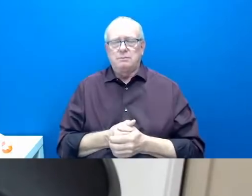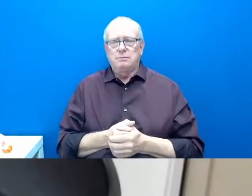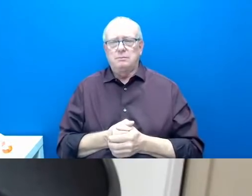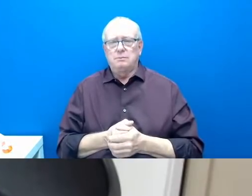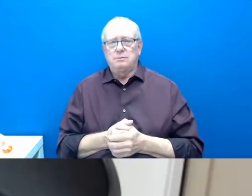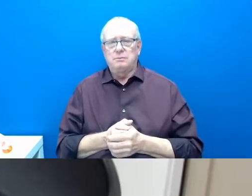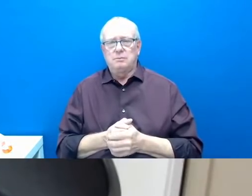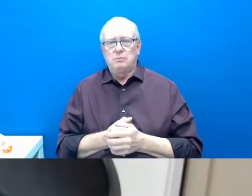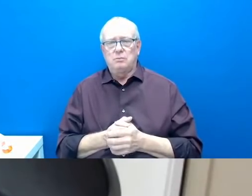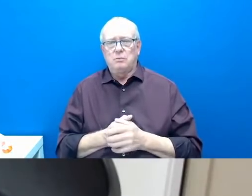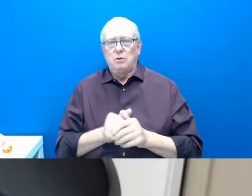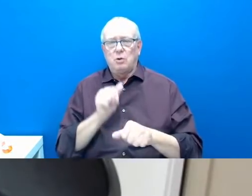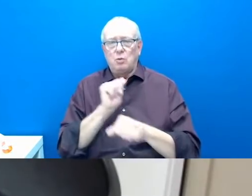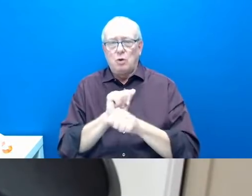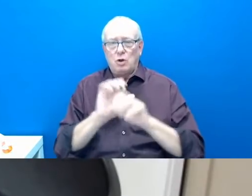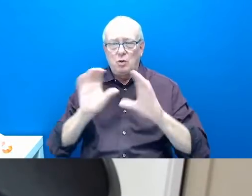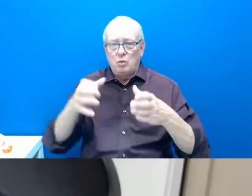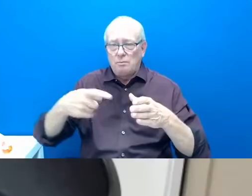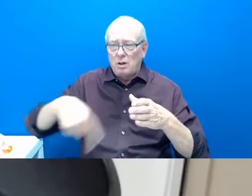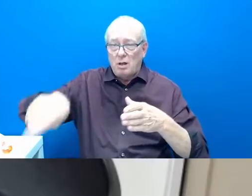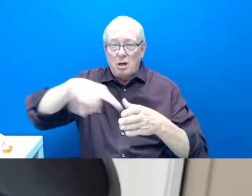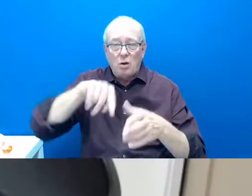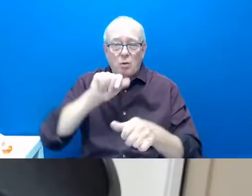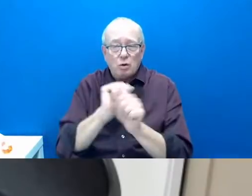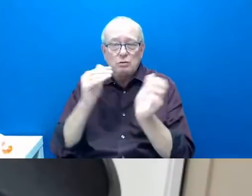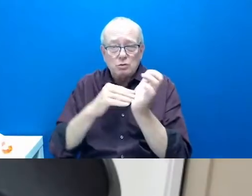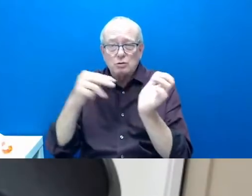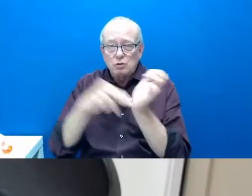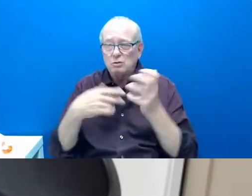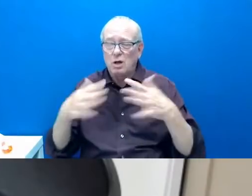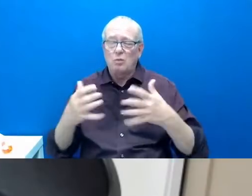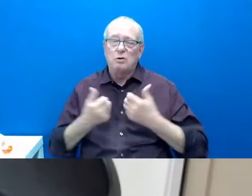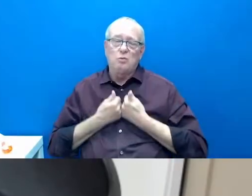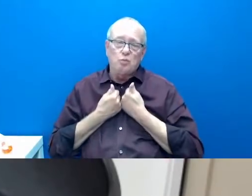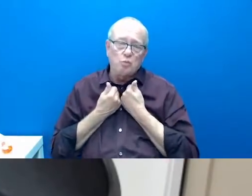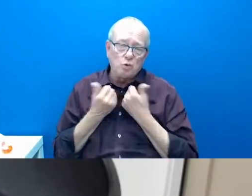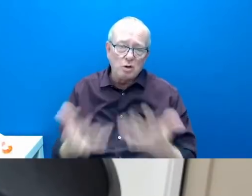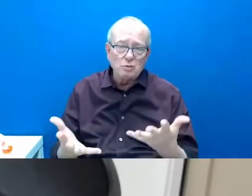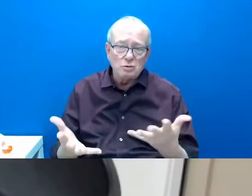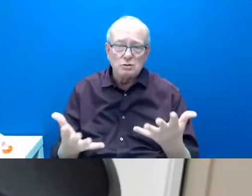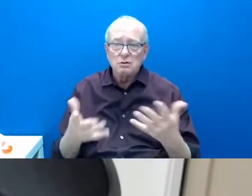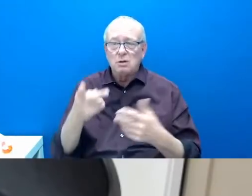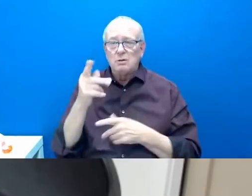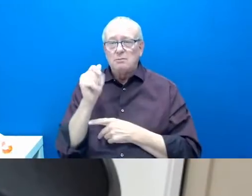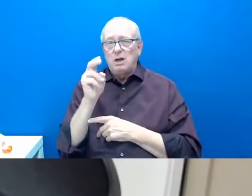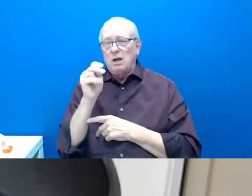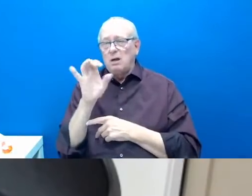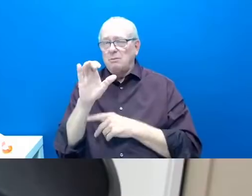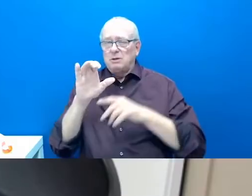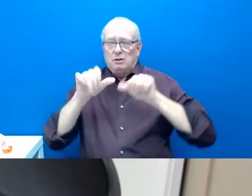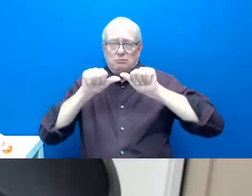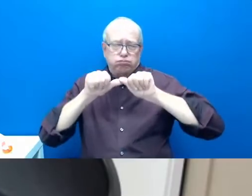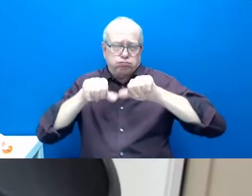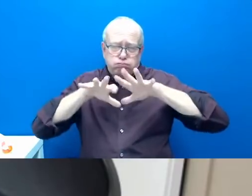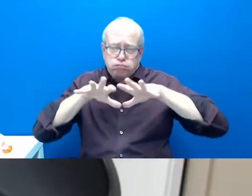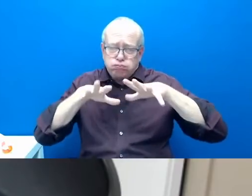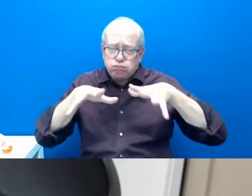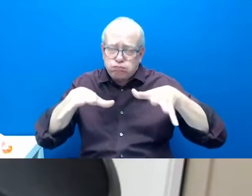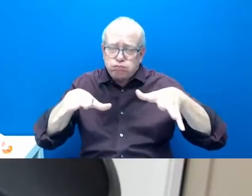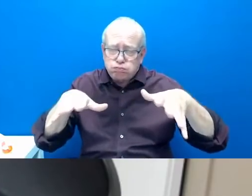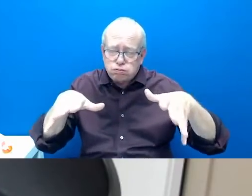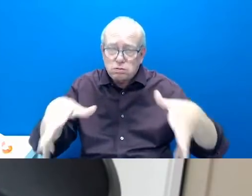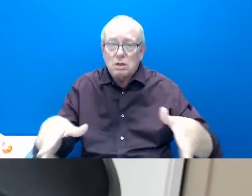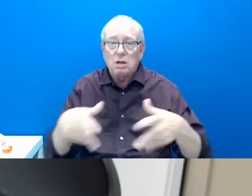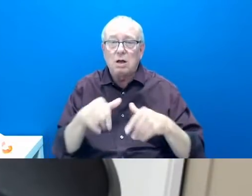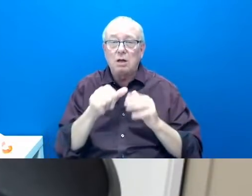and depleted workforce. And as this pandemic rages, it may be possible that surgeons will get ill